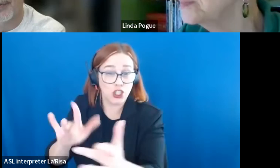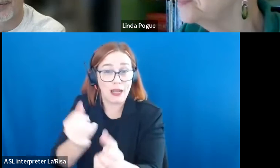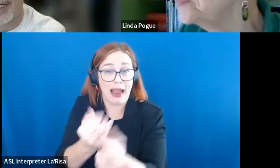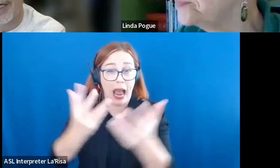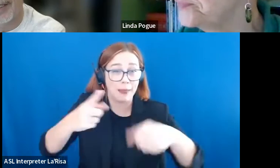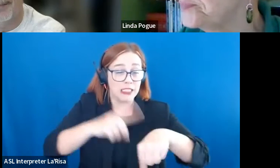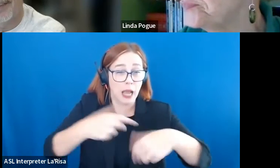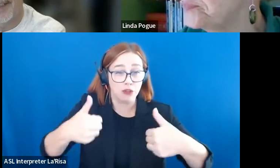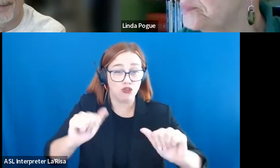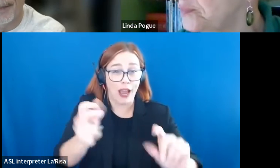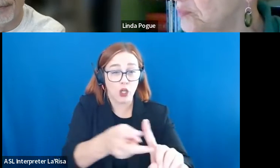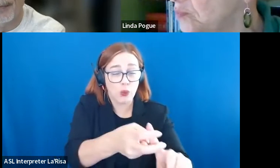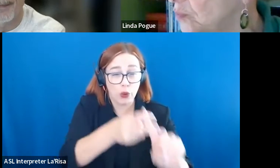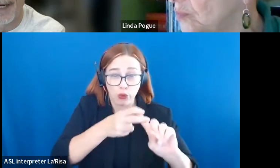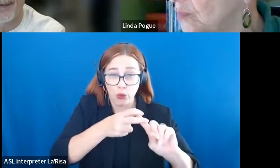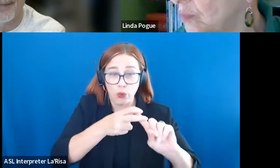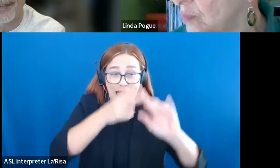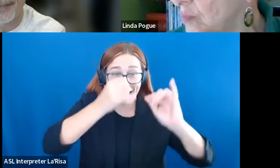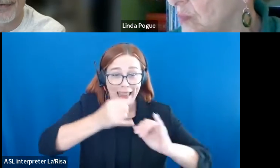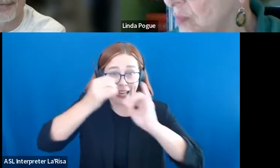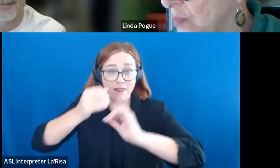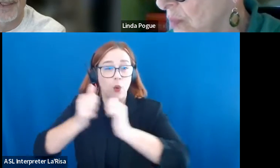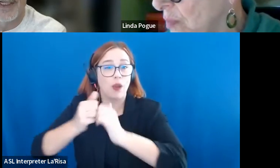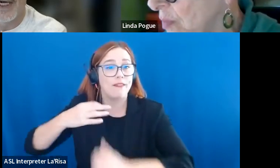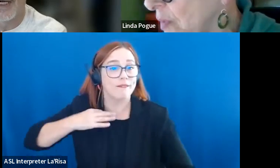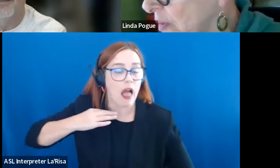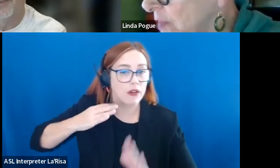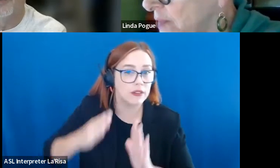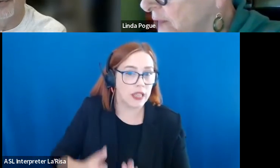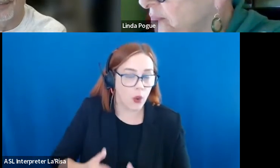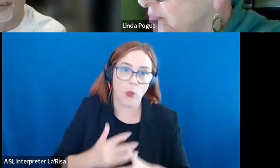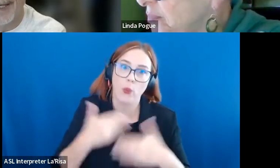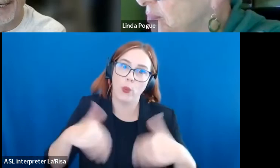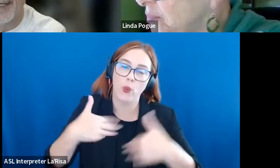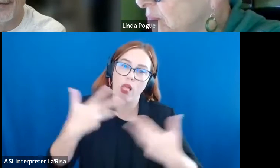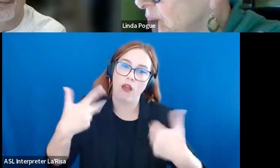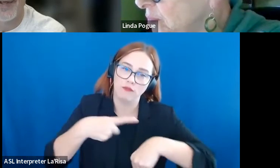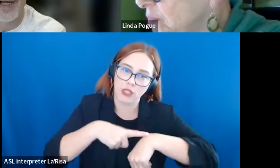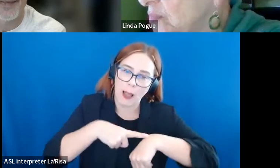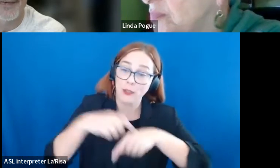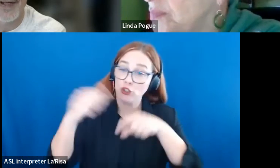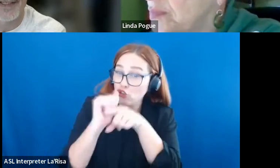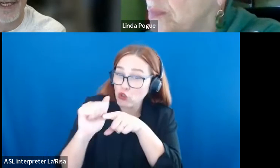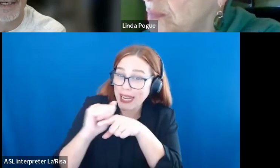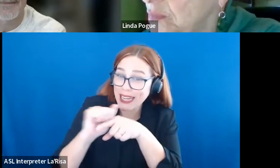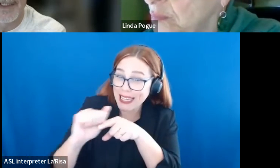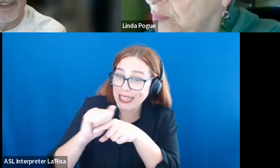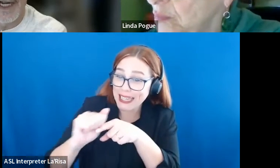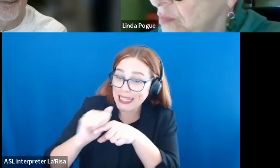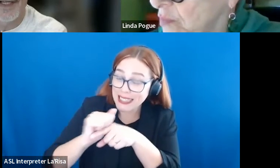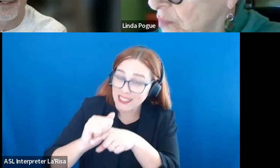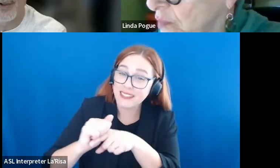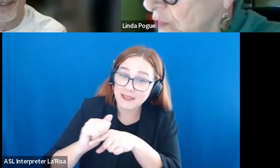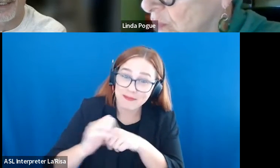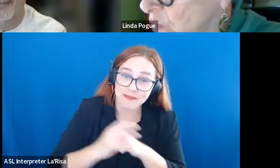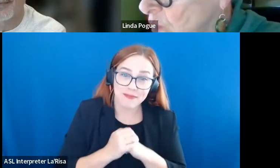to recruit individuals with volunteers, doing the trainings, things like that.